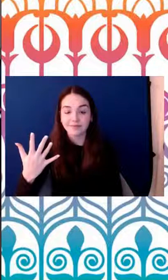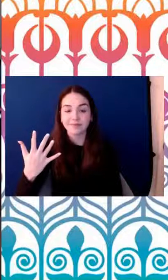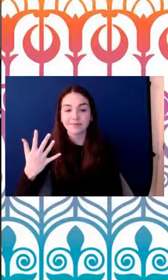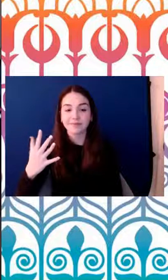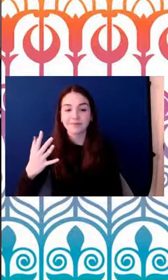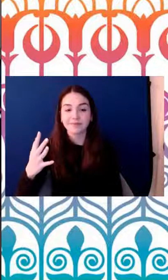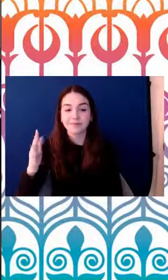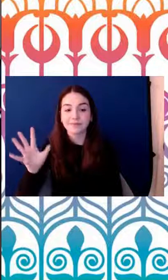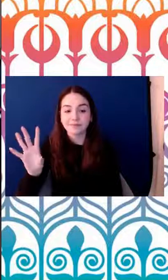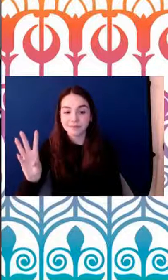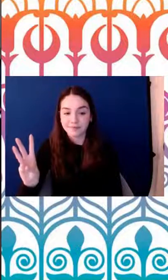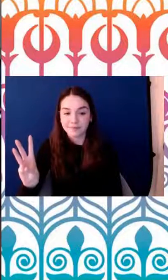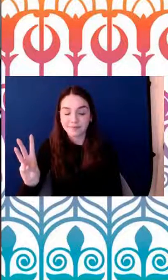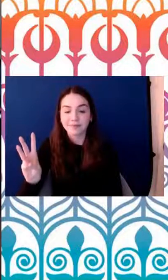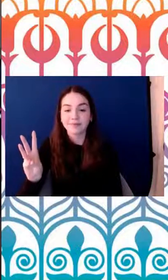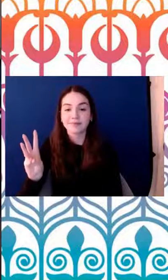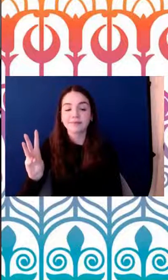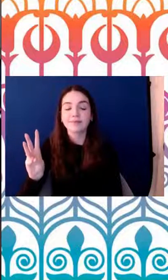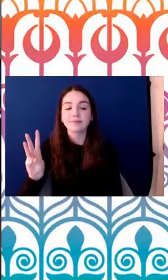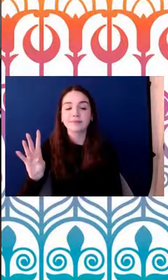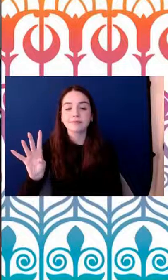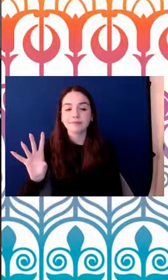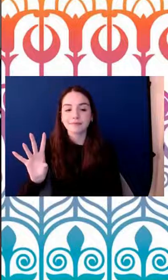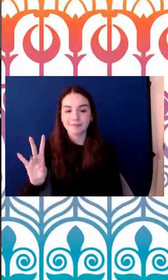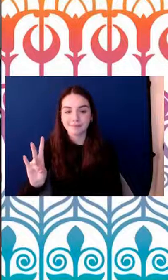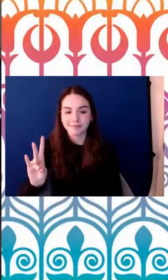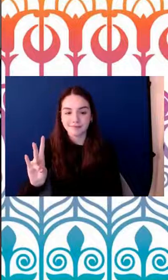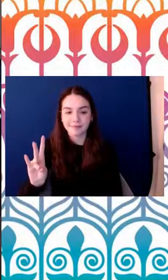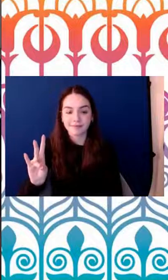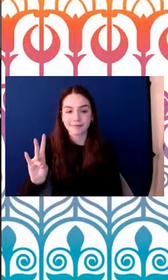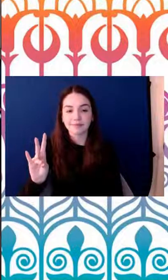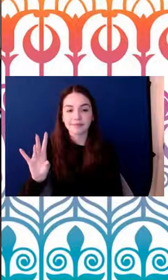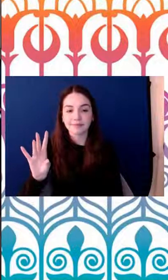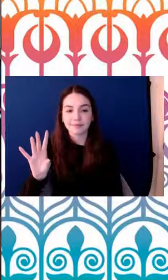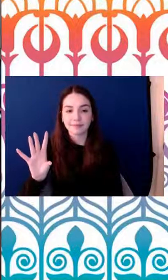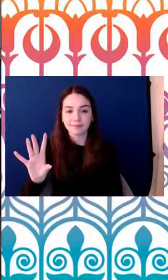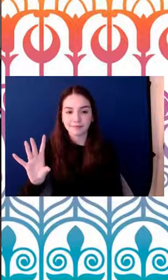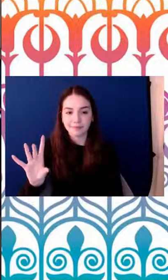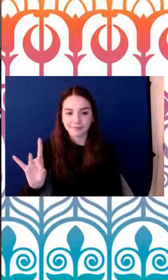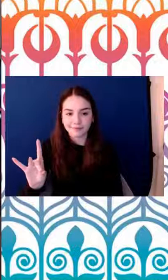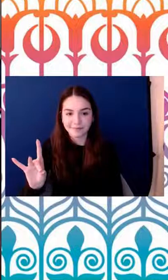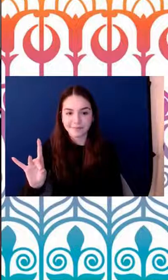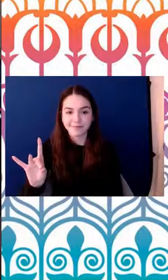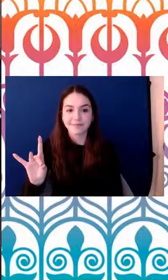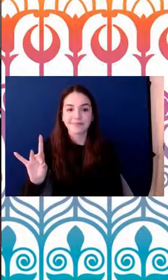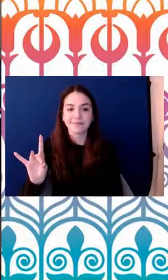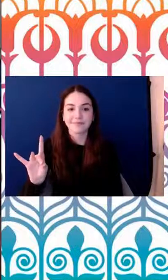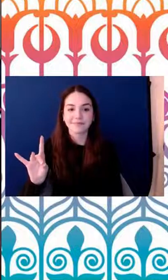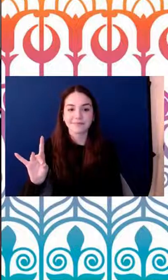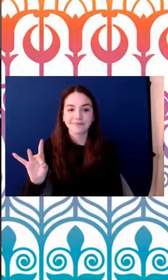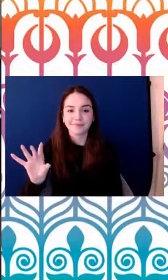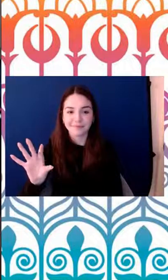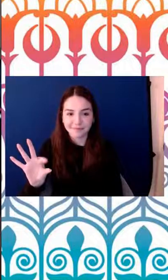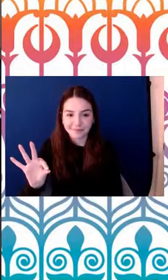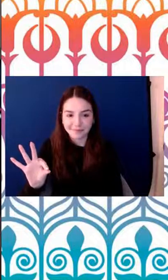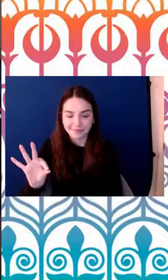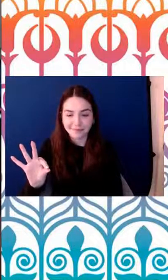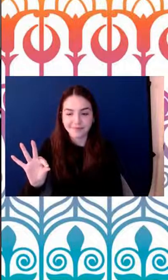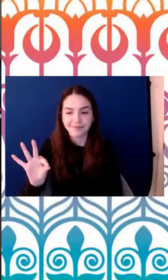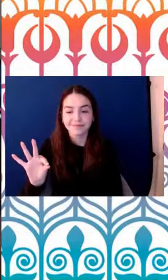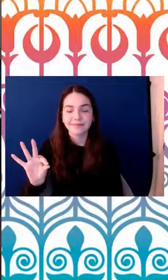5, 6, 7, 8, 9,